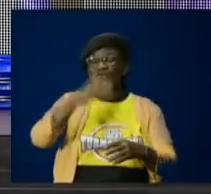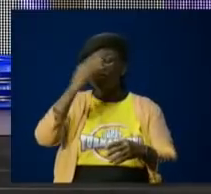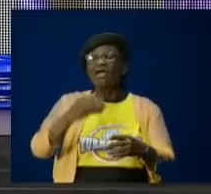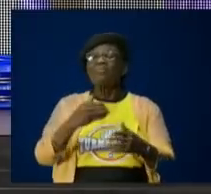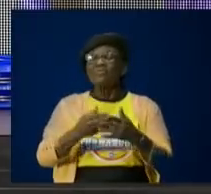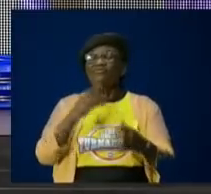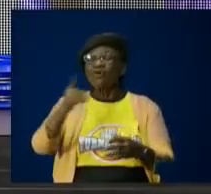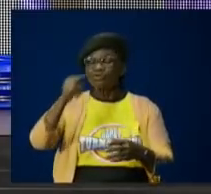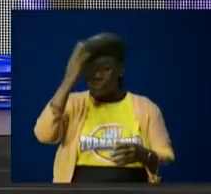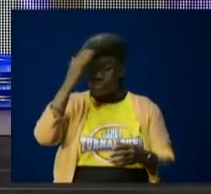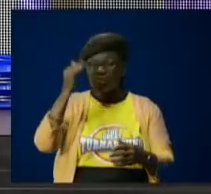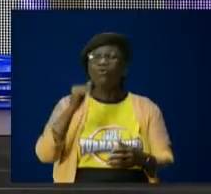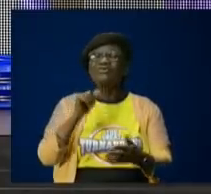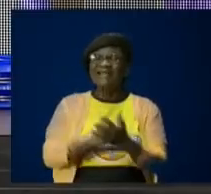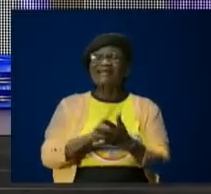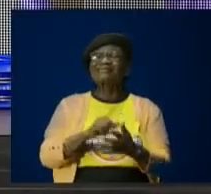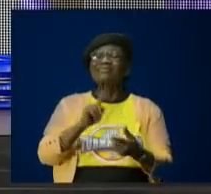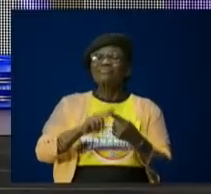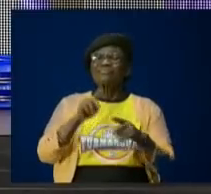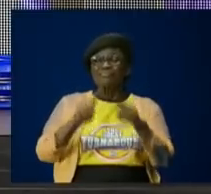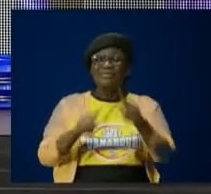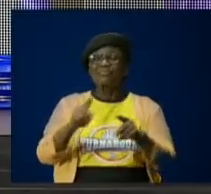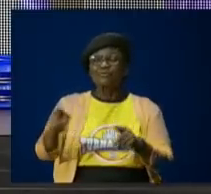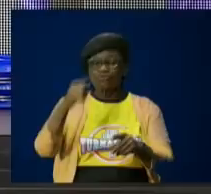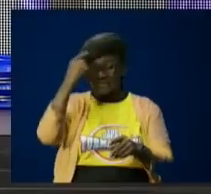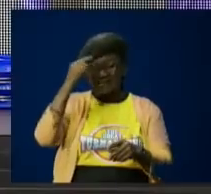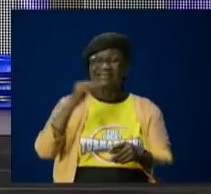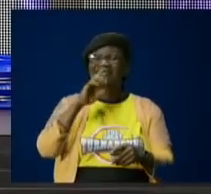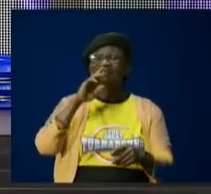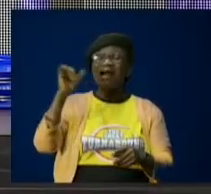no friends, it might be too late.